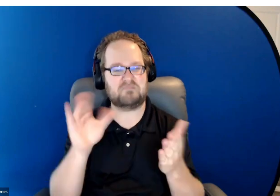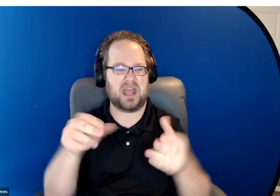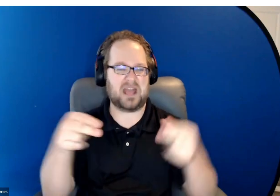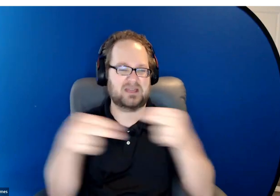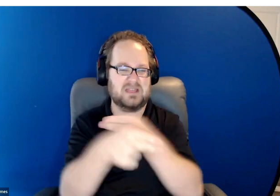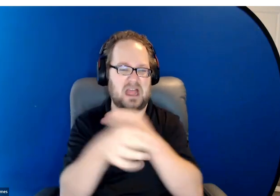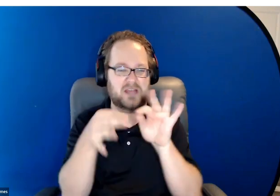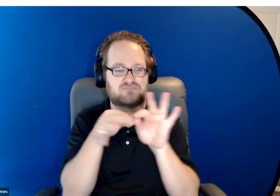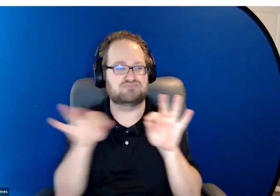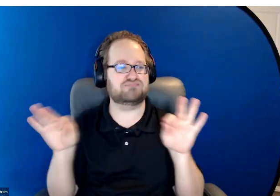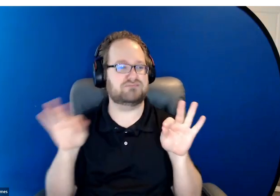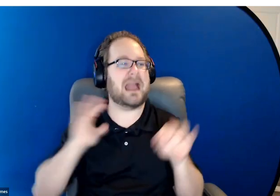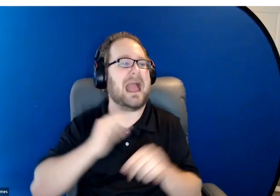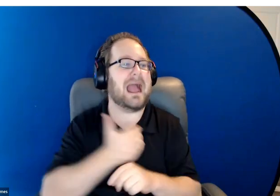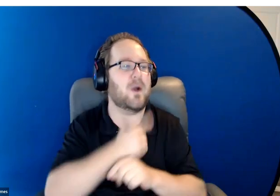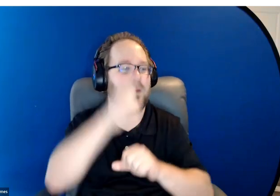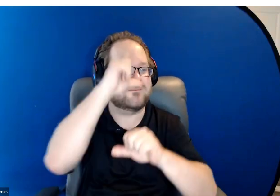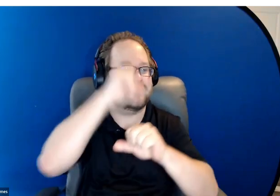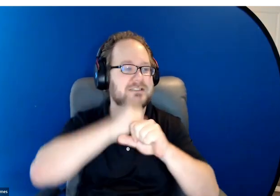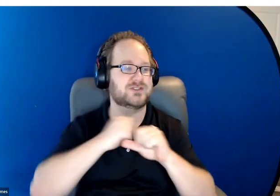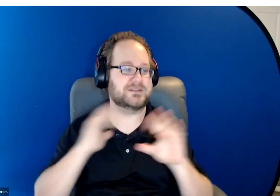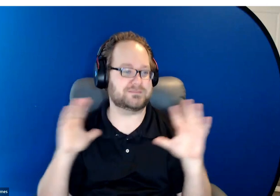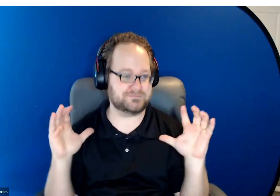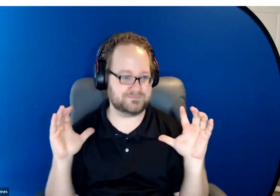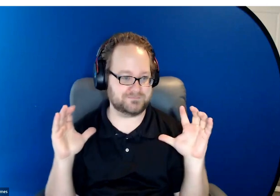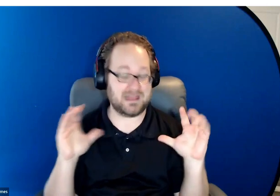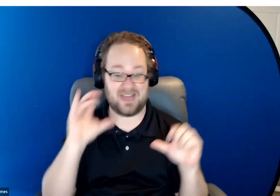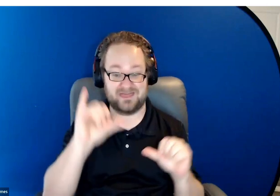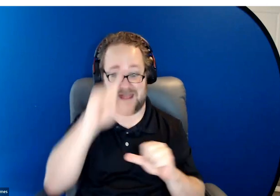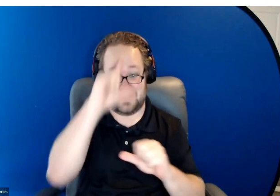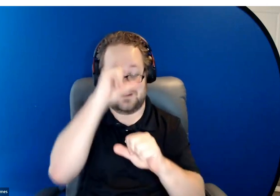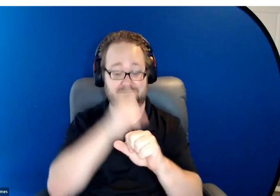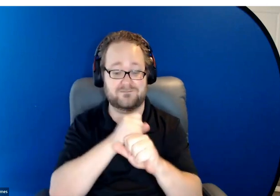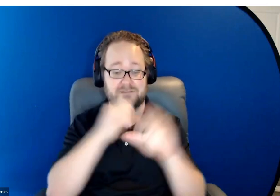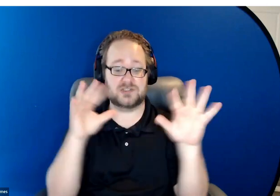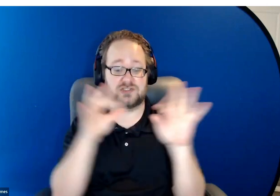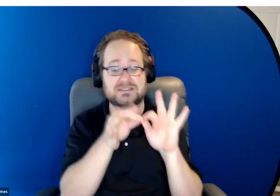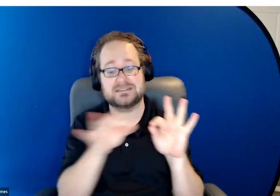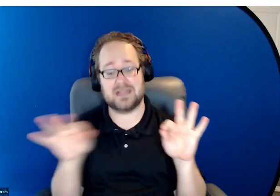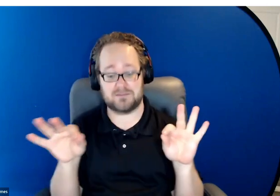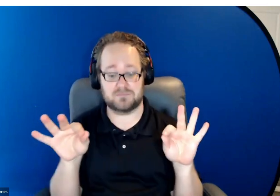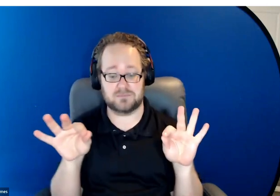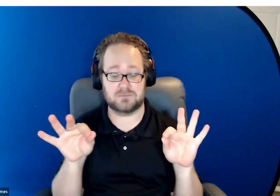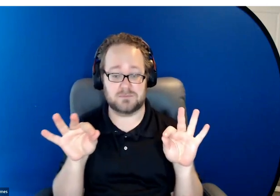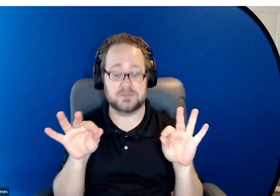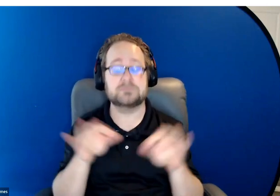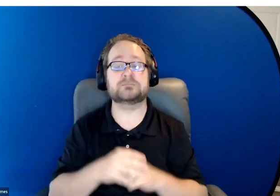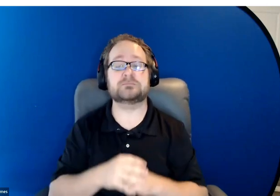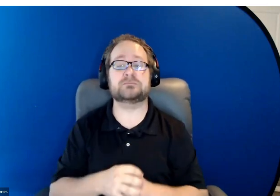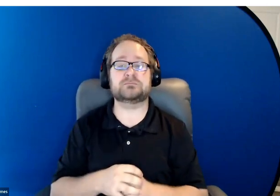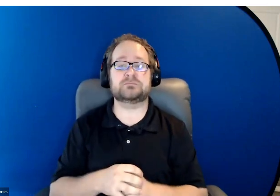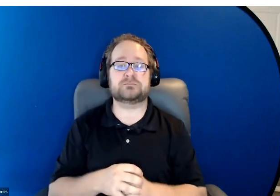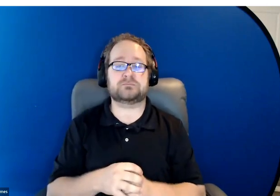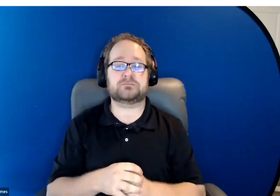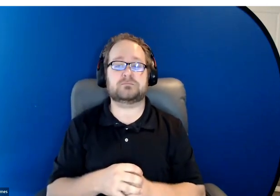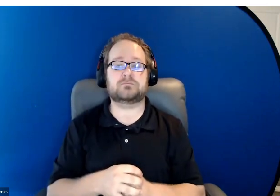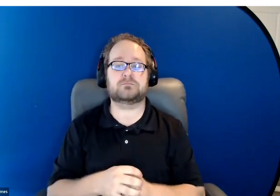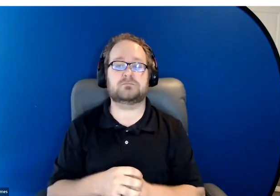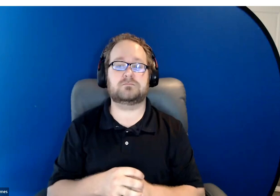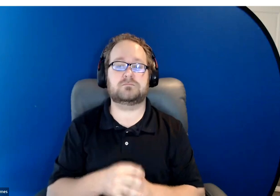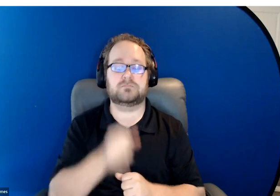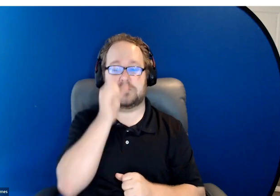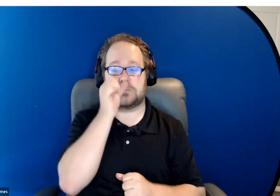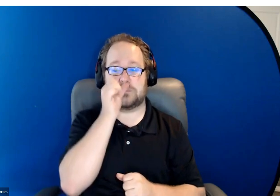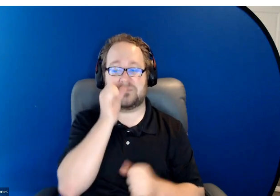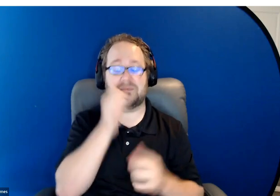the ICC, and I think the vision statement really captures it well. We envision an America